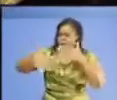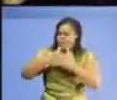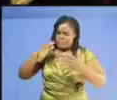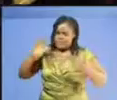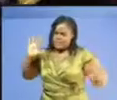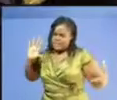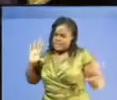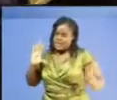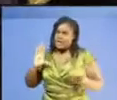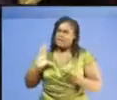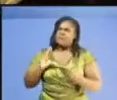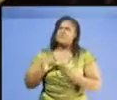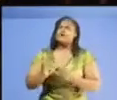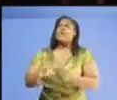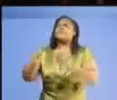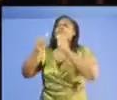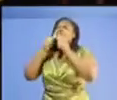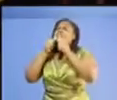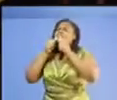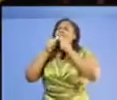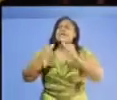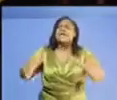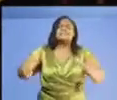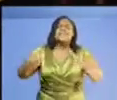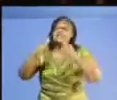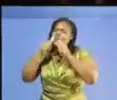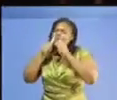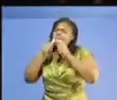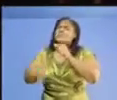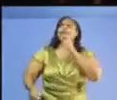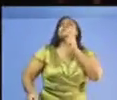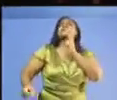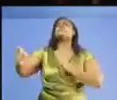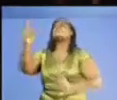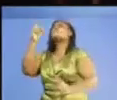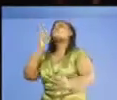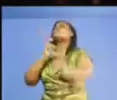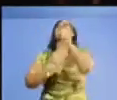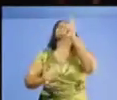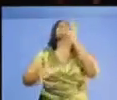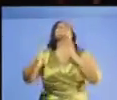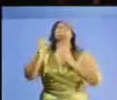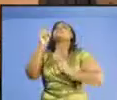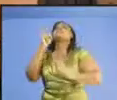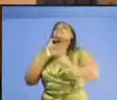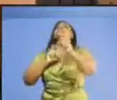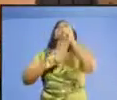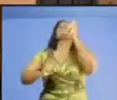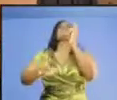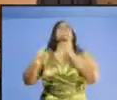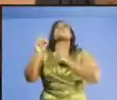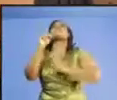And all my life, you have been so good. So